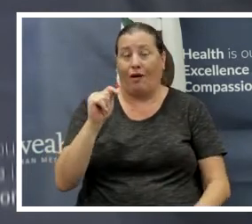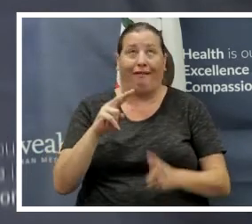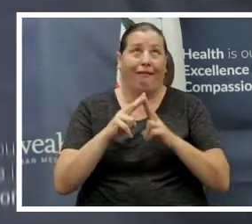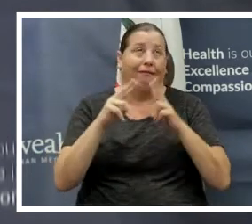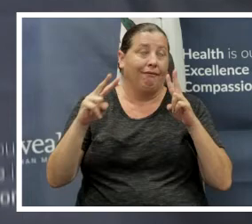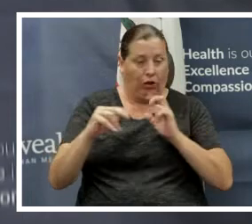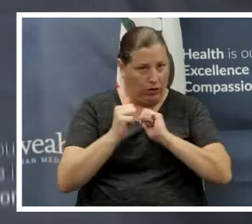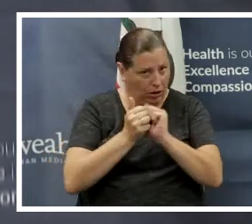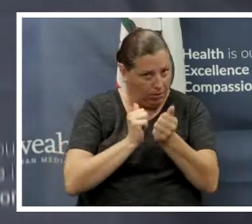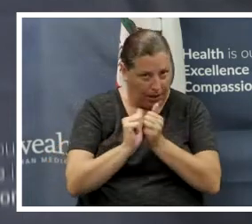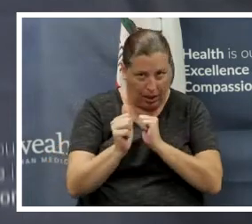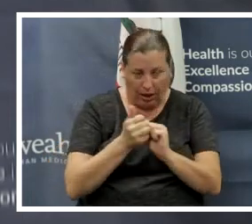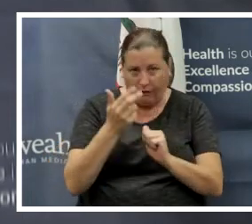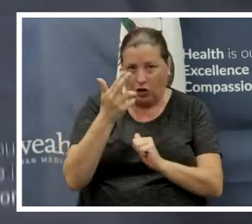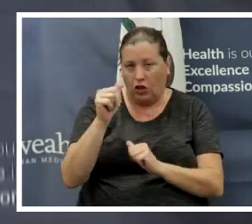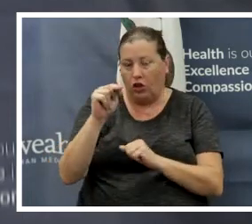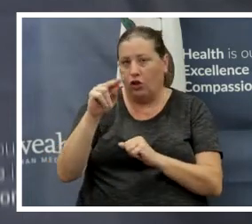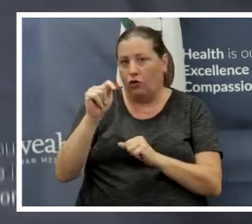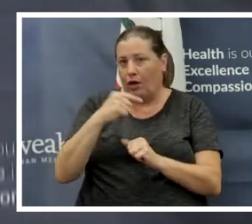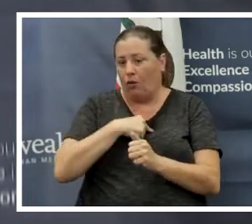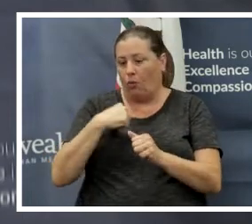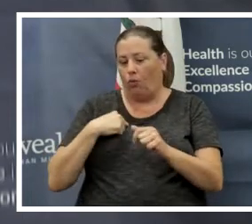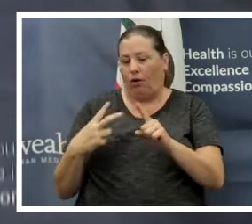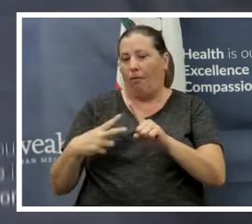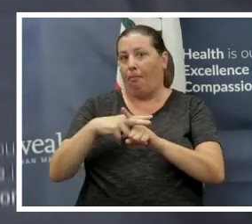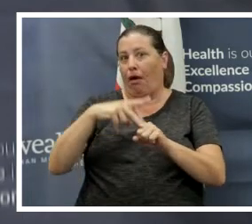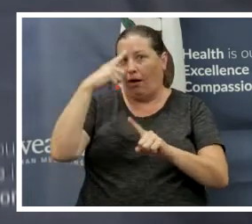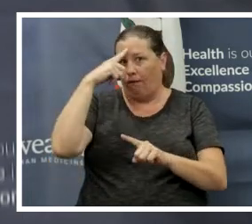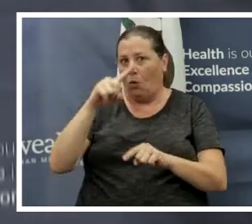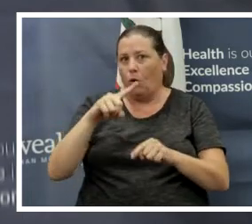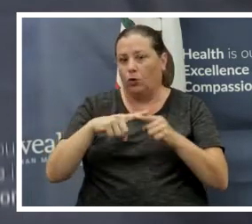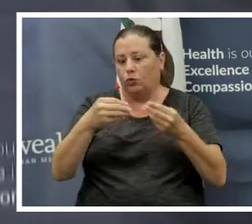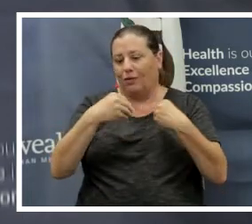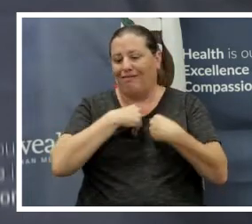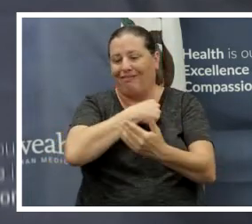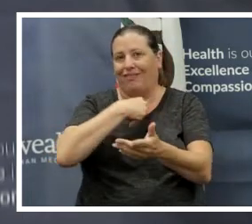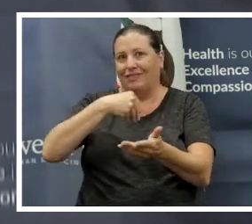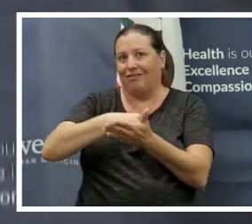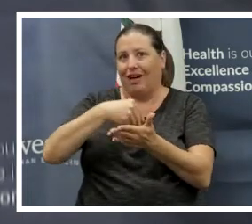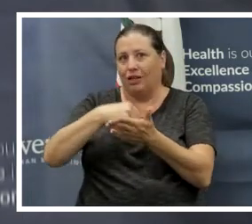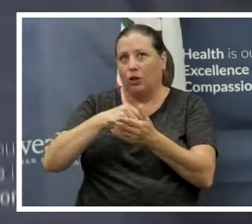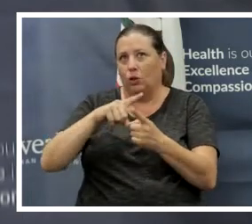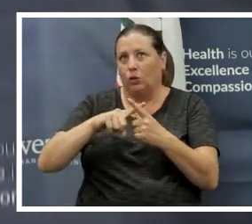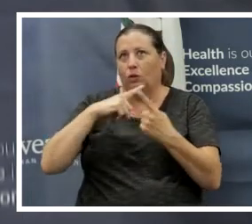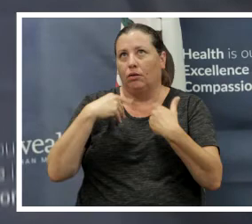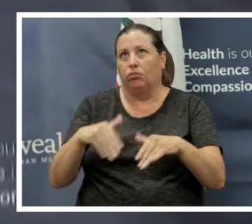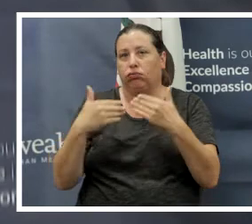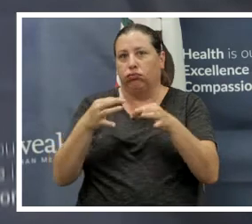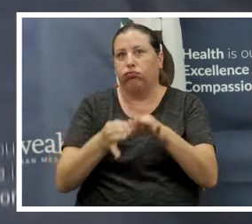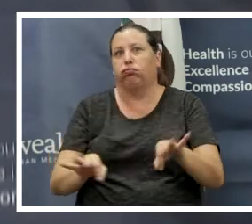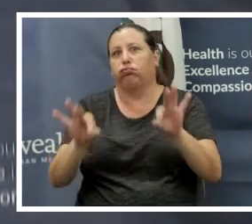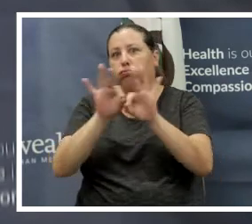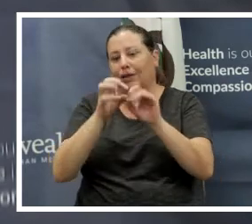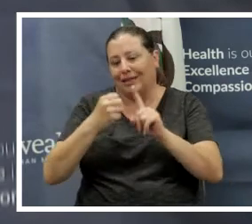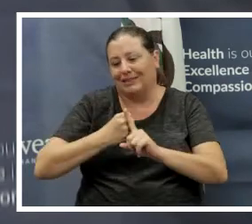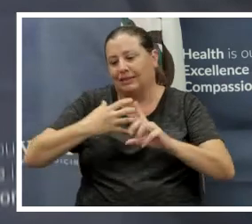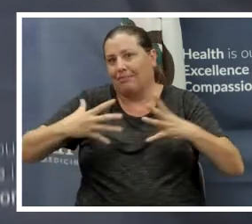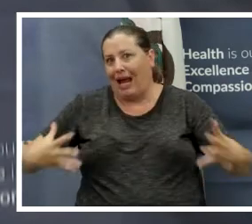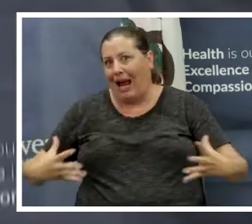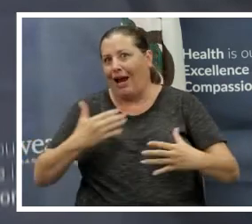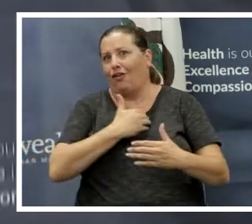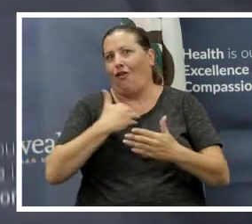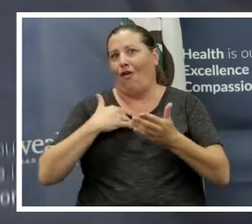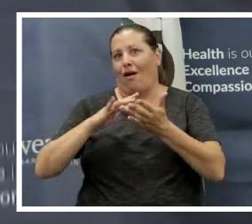applied for to give us the funding to significantly expand our mental health services, particularly in